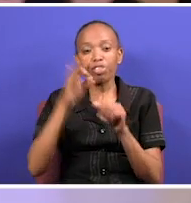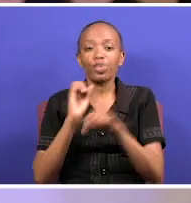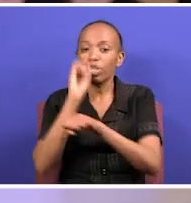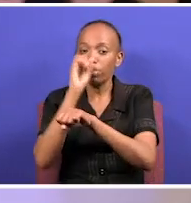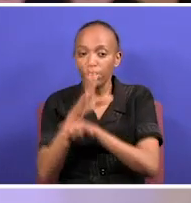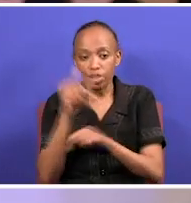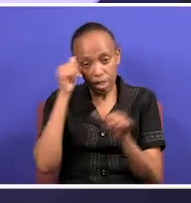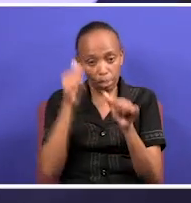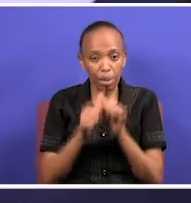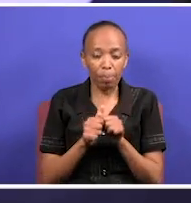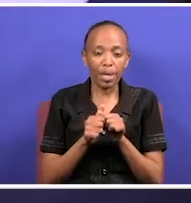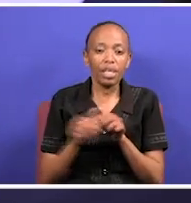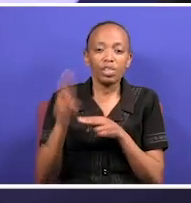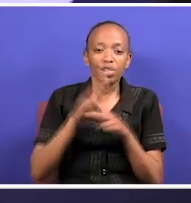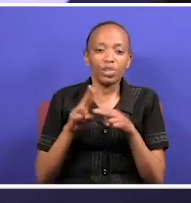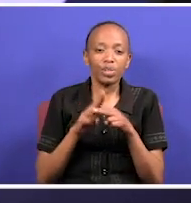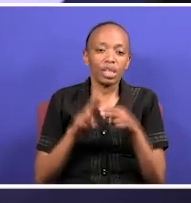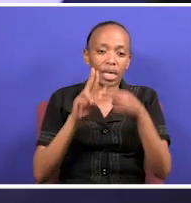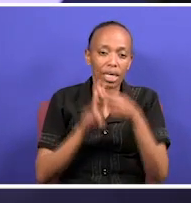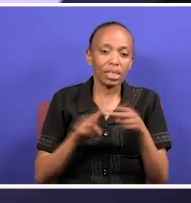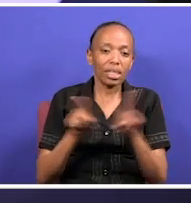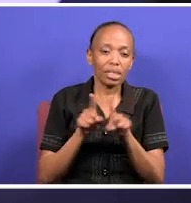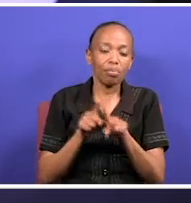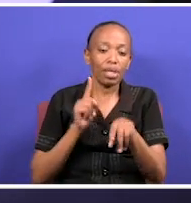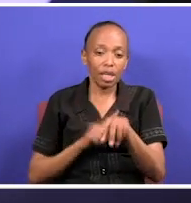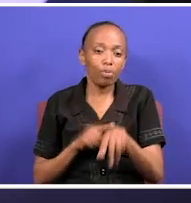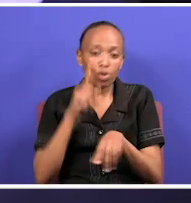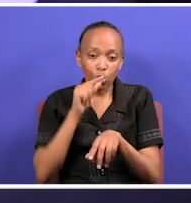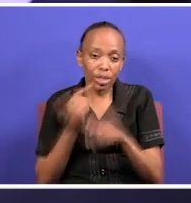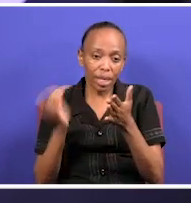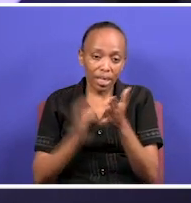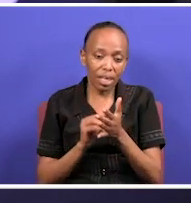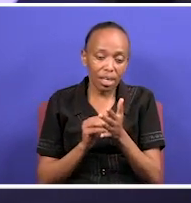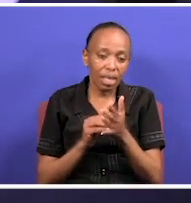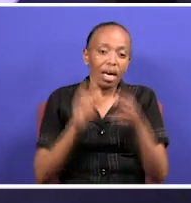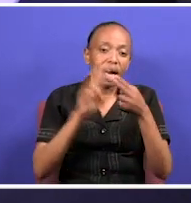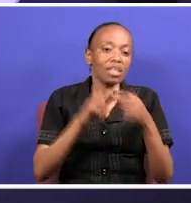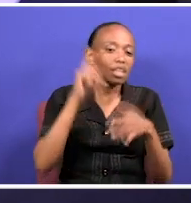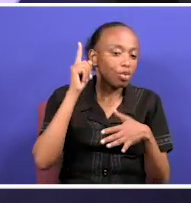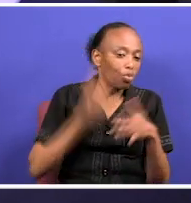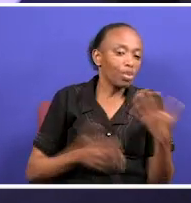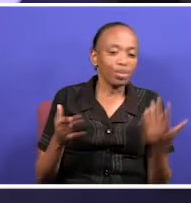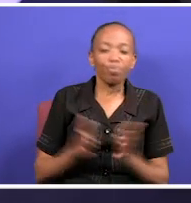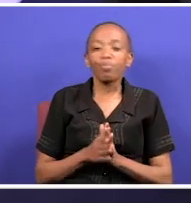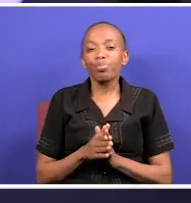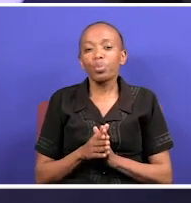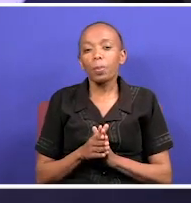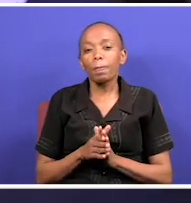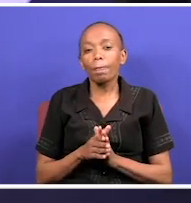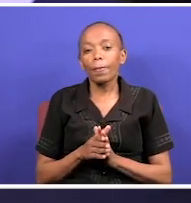videos. Remember to use the hashtag as you tweet today. Once again, our hashtag for the day